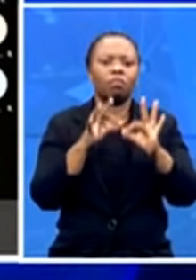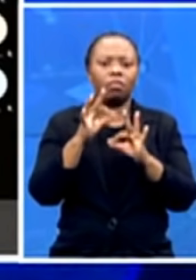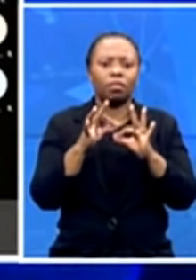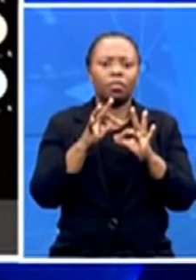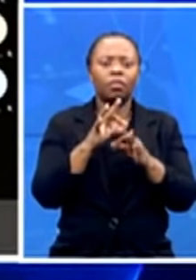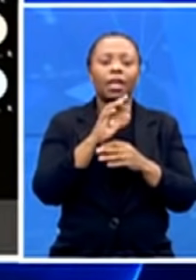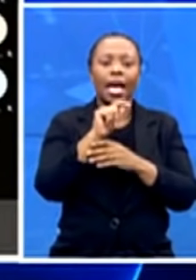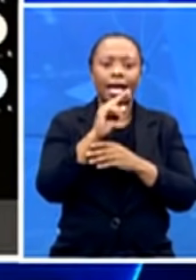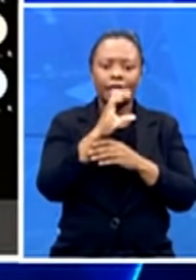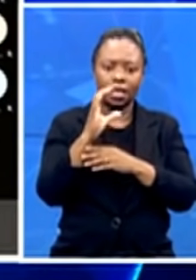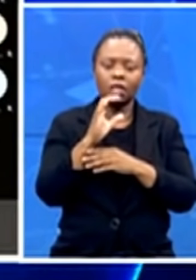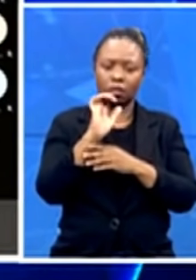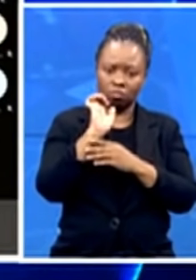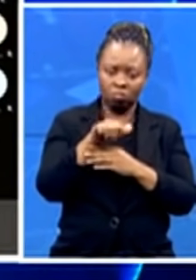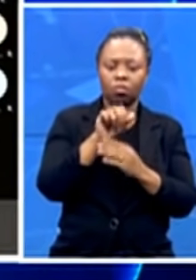membership was to be exercised.